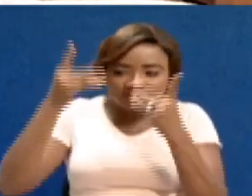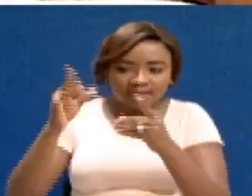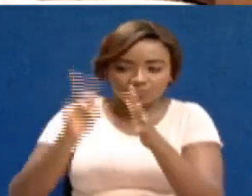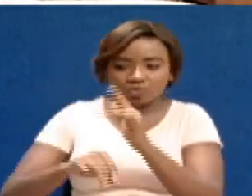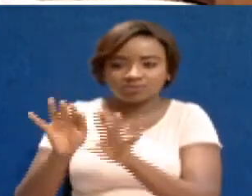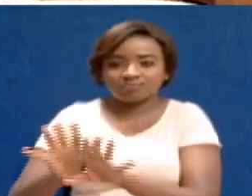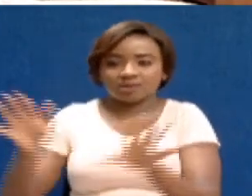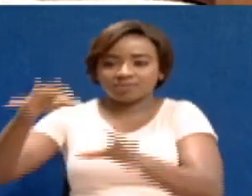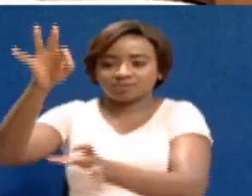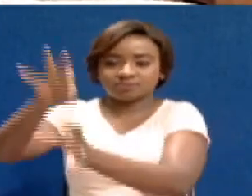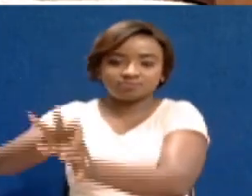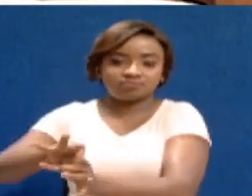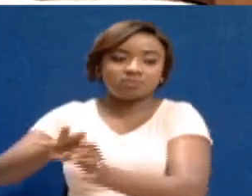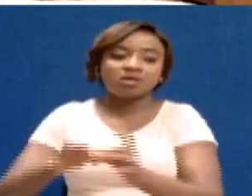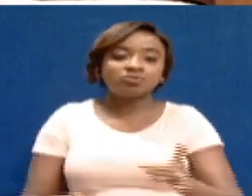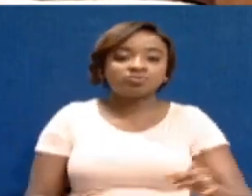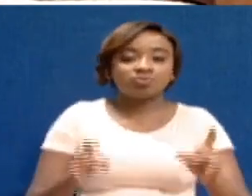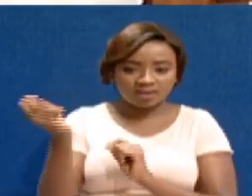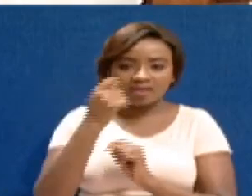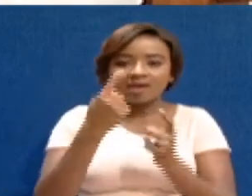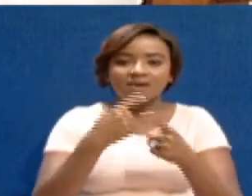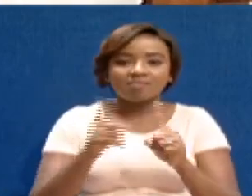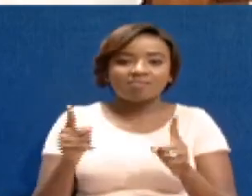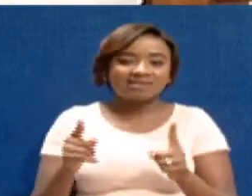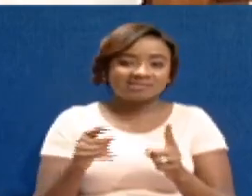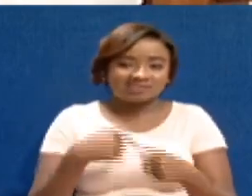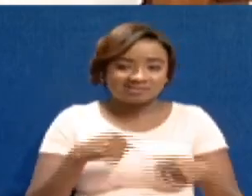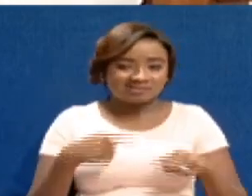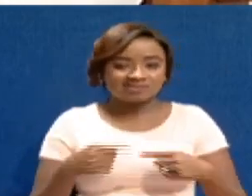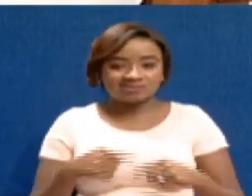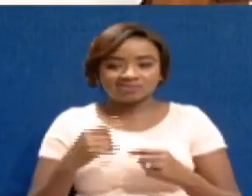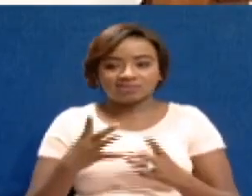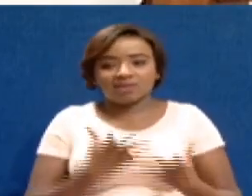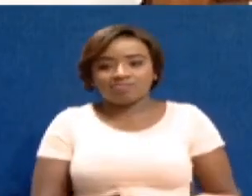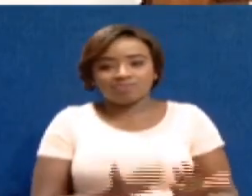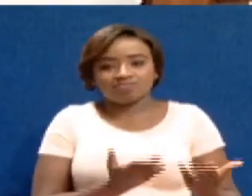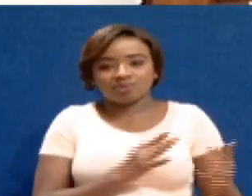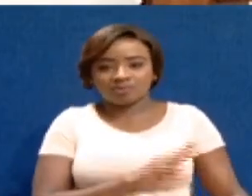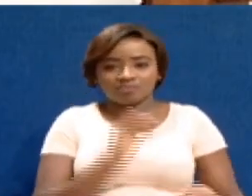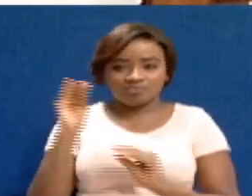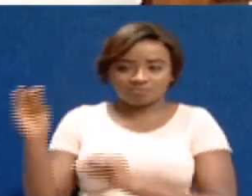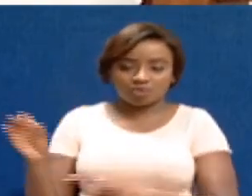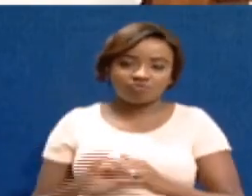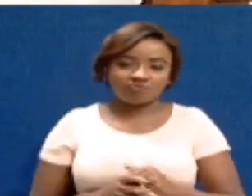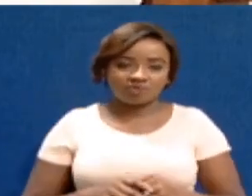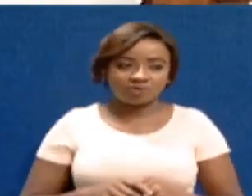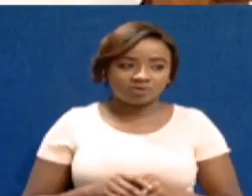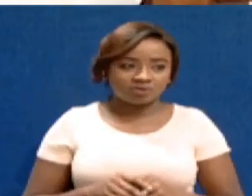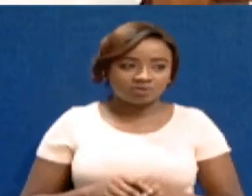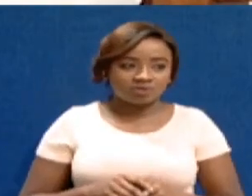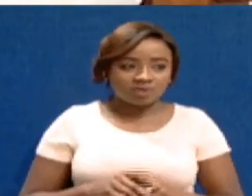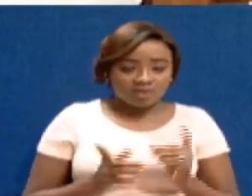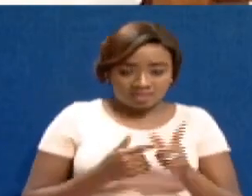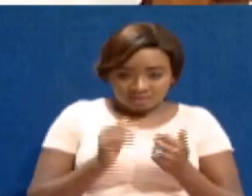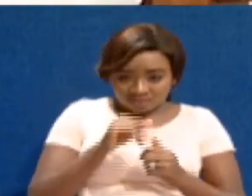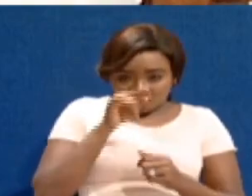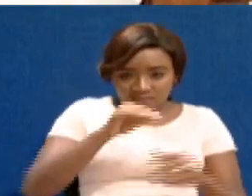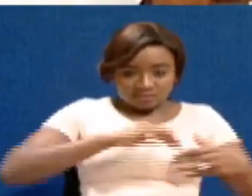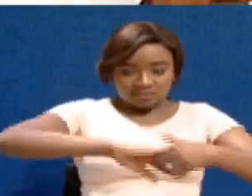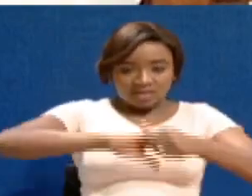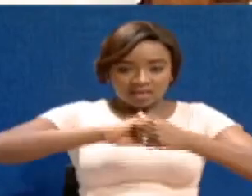we need the grassroots, etc., that has happened. If you remember, the backdrop against this BBI initiative was March